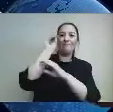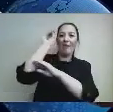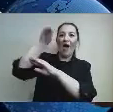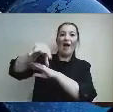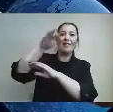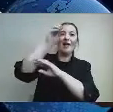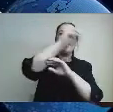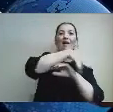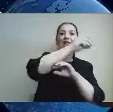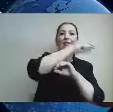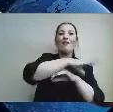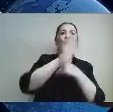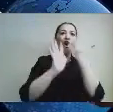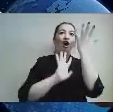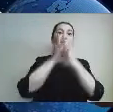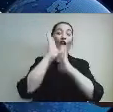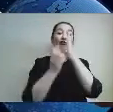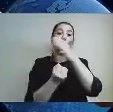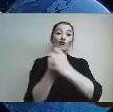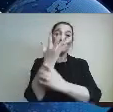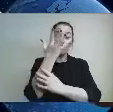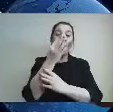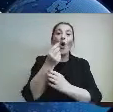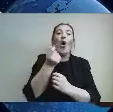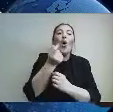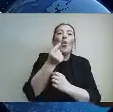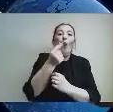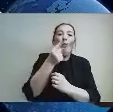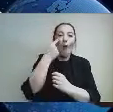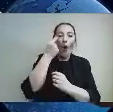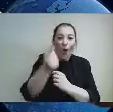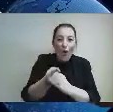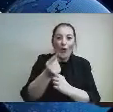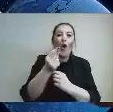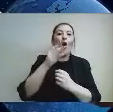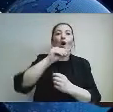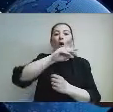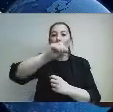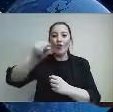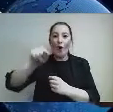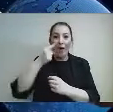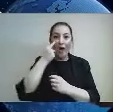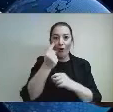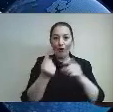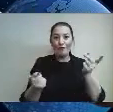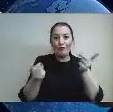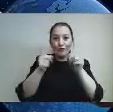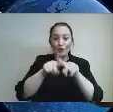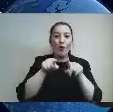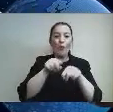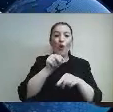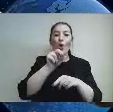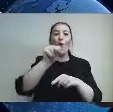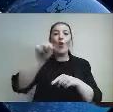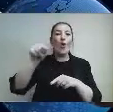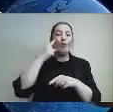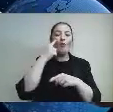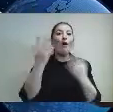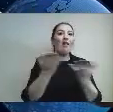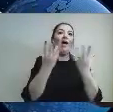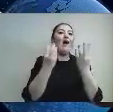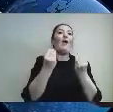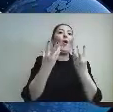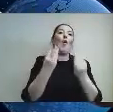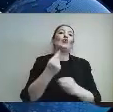actually meet with the soil, they become all the more productive, according to Merck. They have an application called